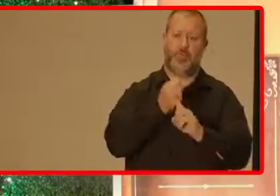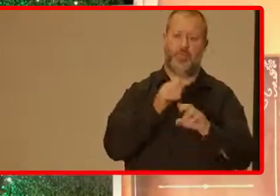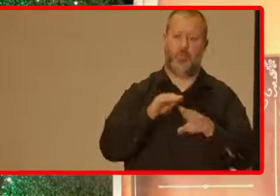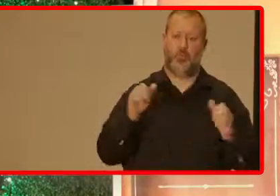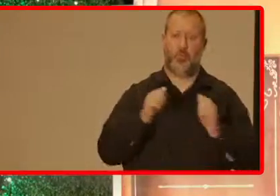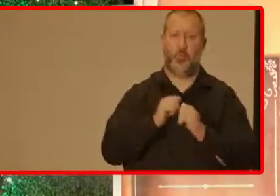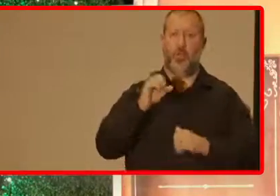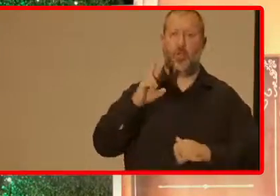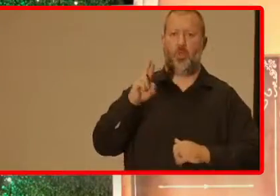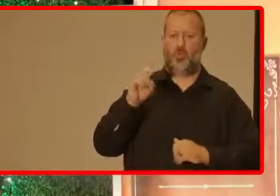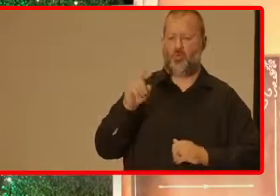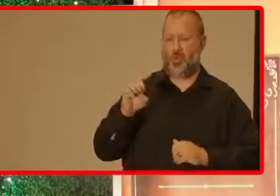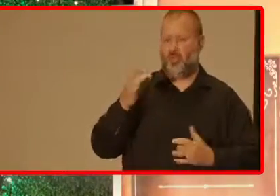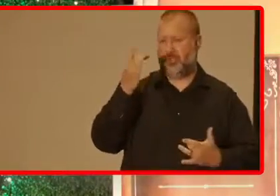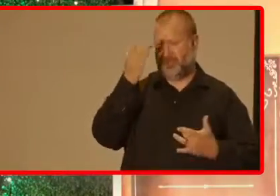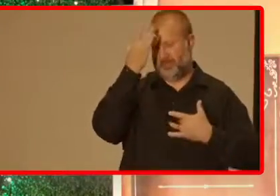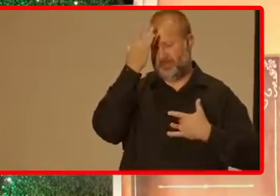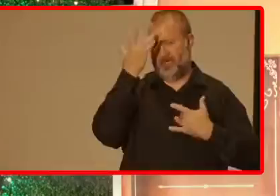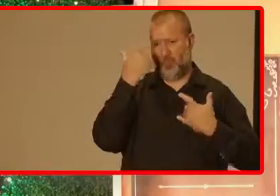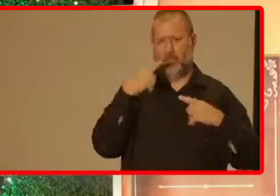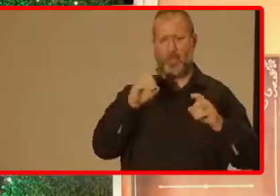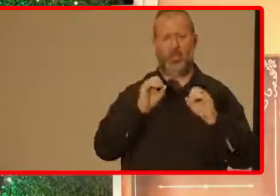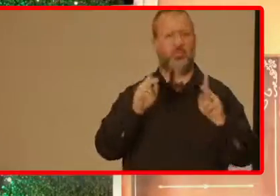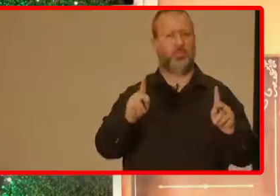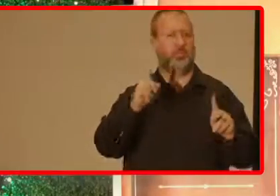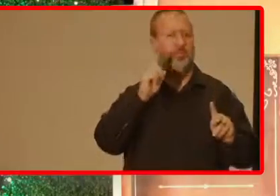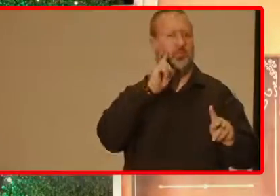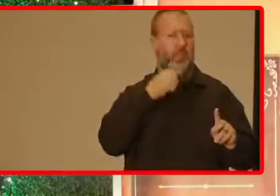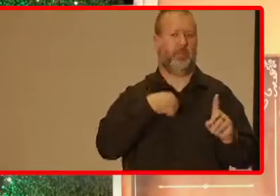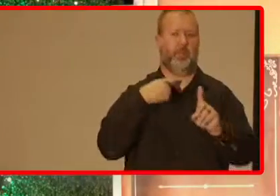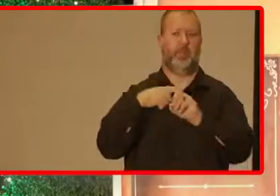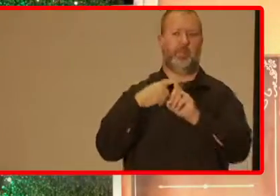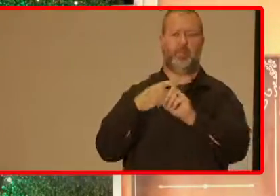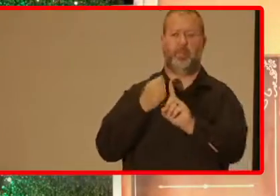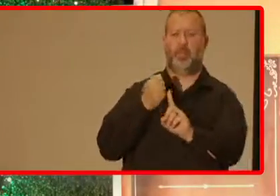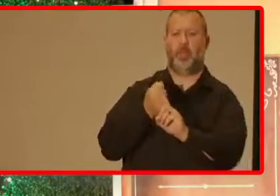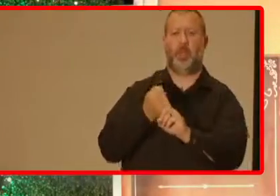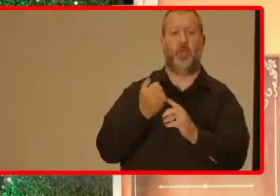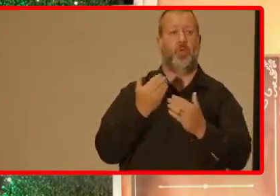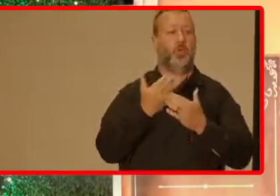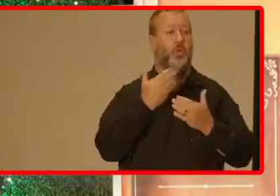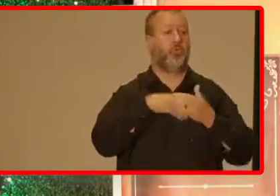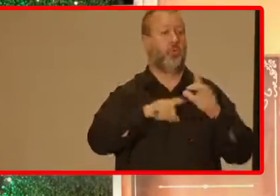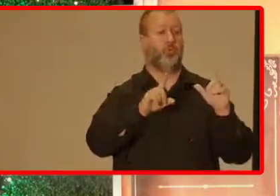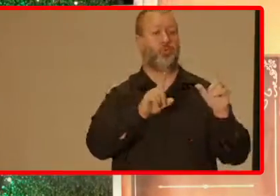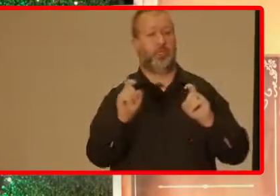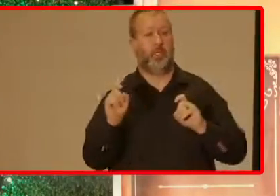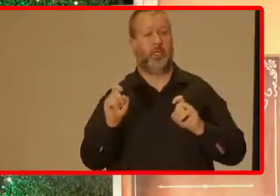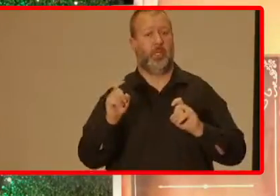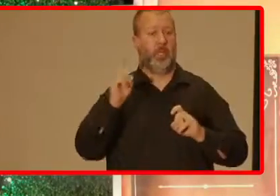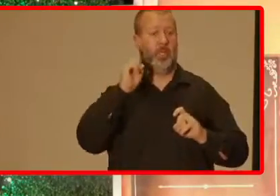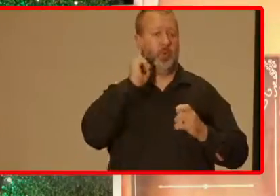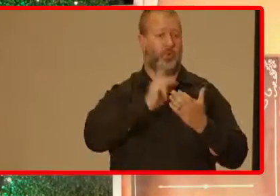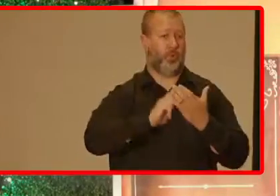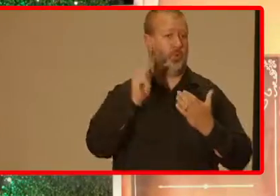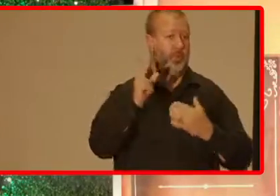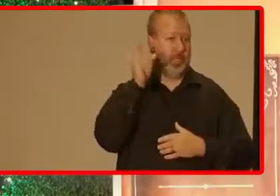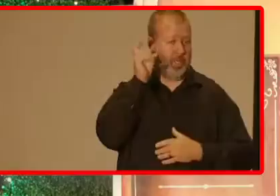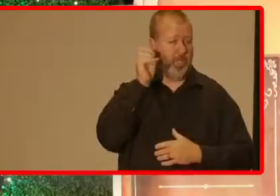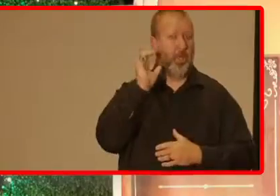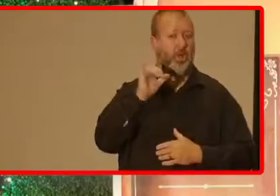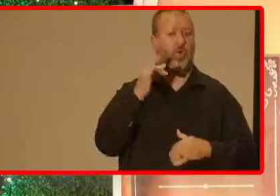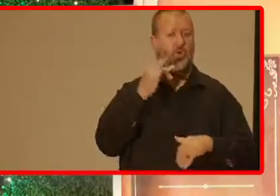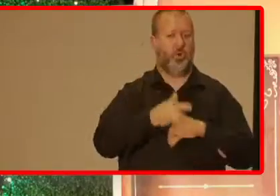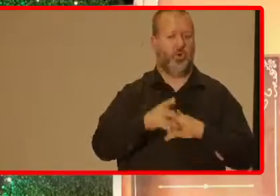diseases while there's an opportunity to have such a positive impact. The newborn screening hearing program through the